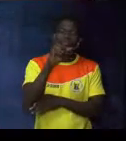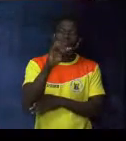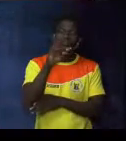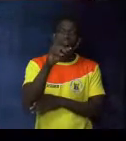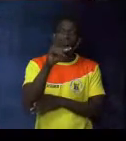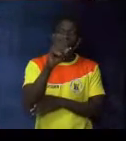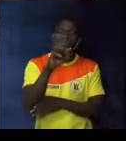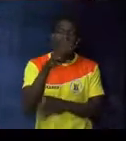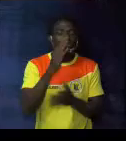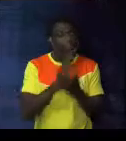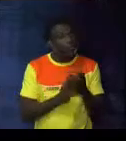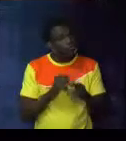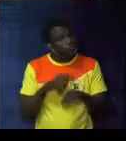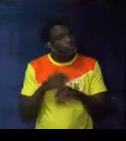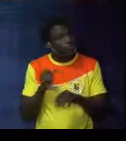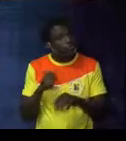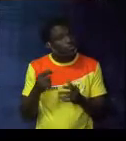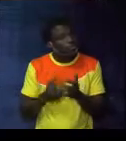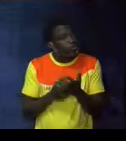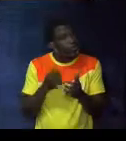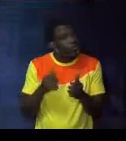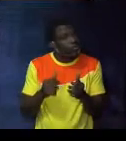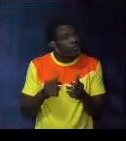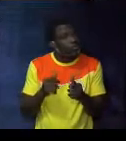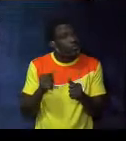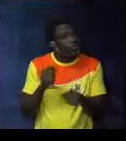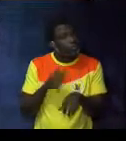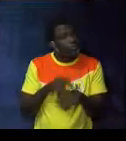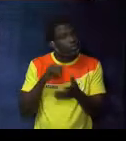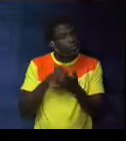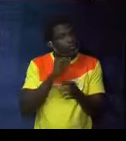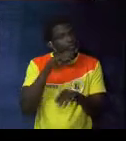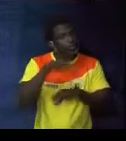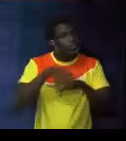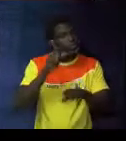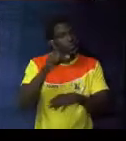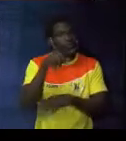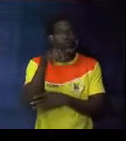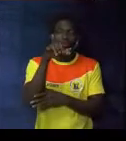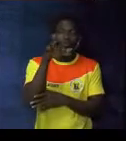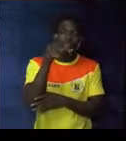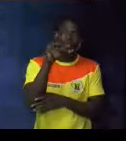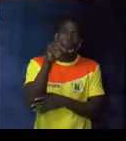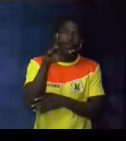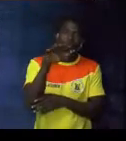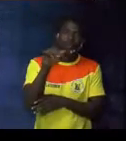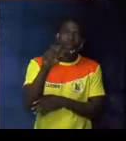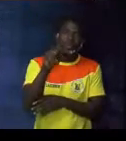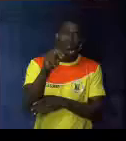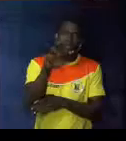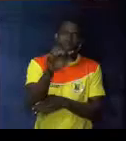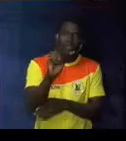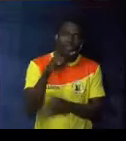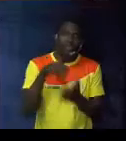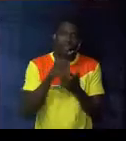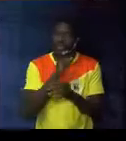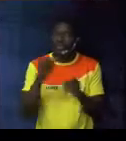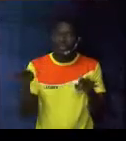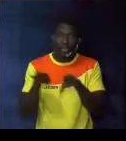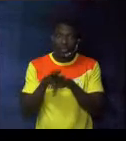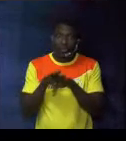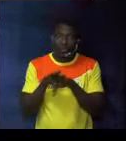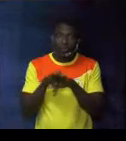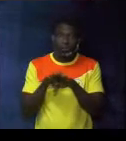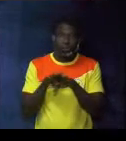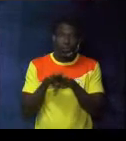perimeter sometimes, but most times we call it the circumference. Now, a circumference is a closed shape.